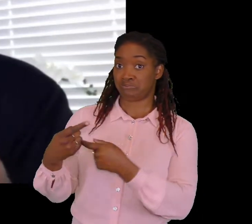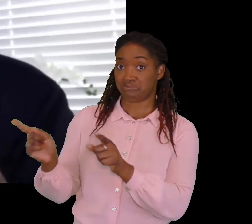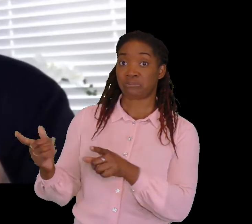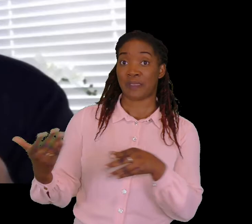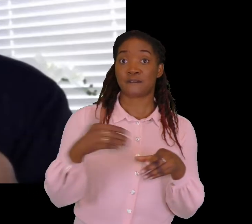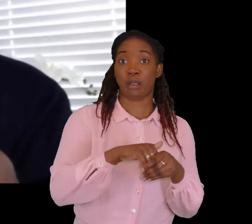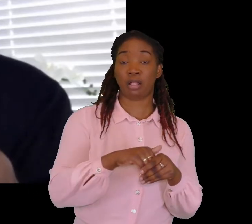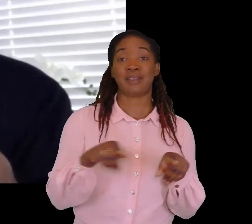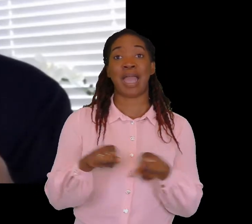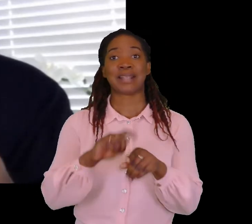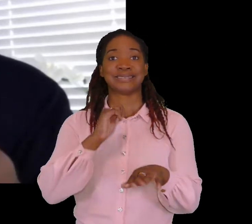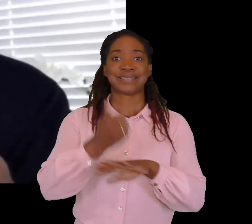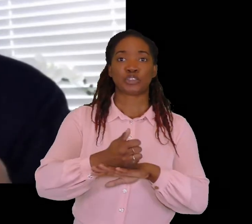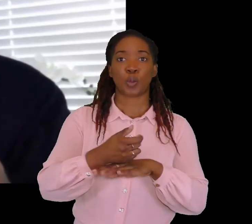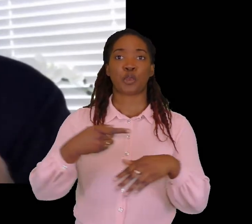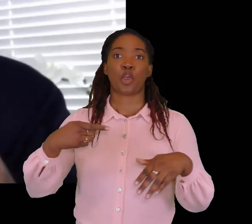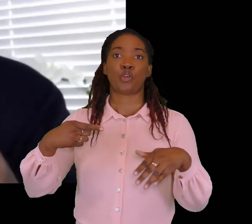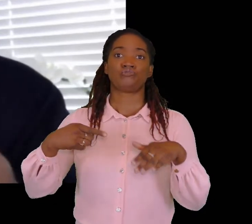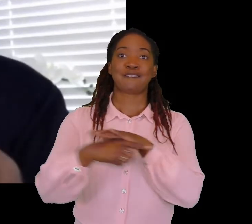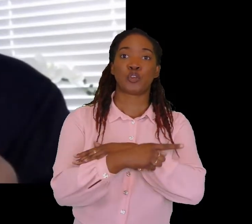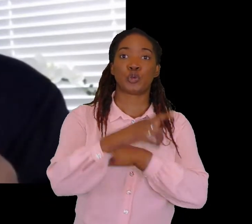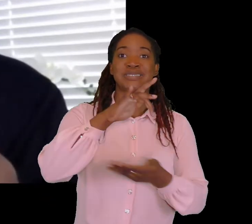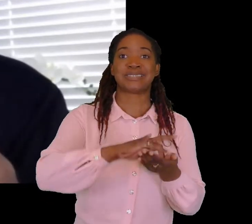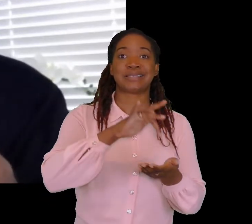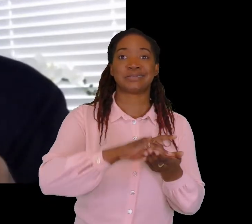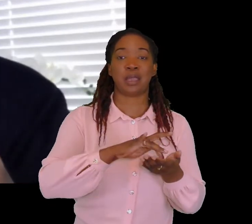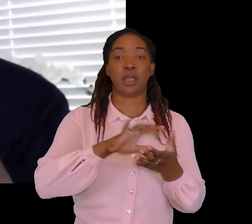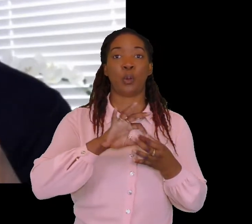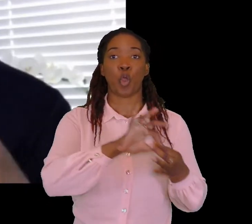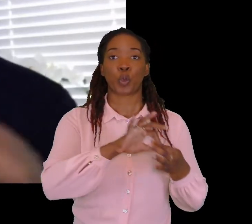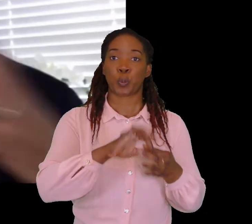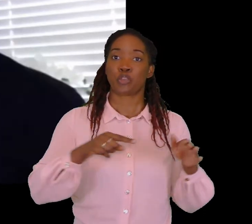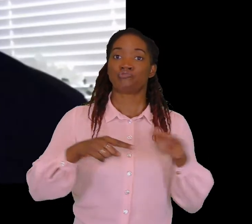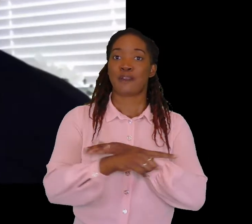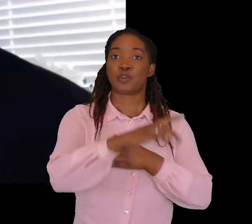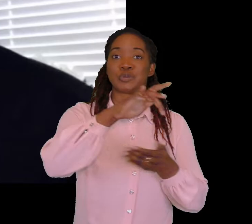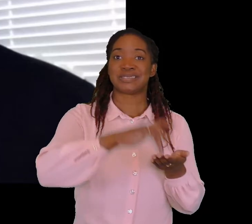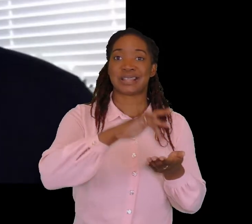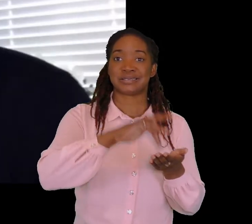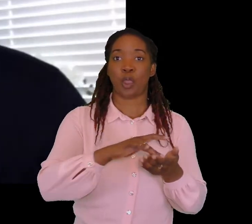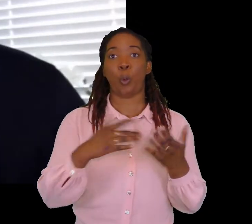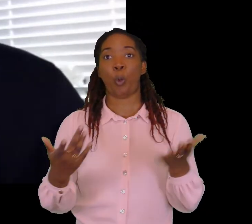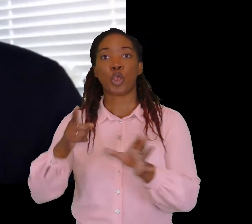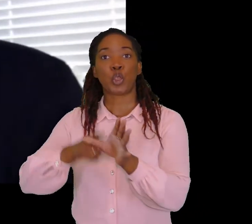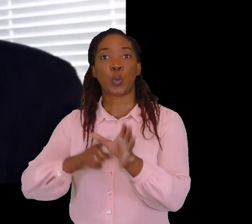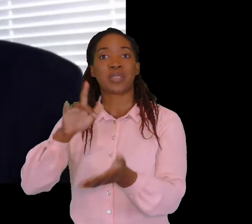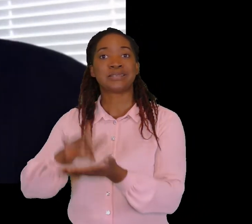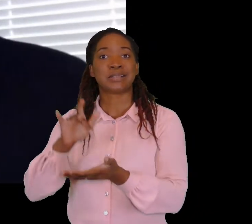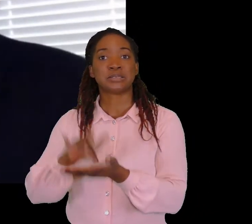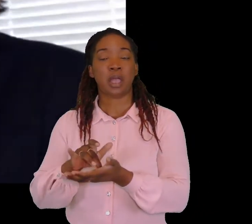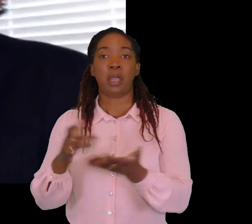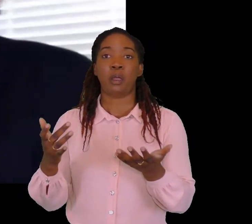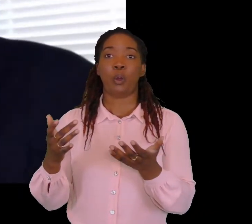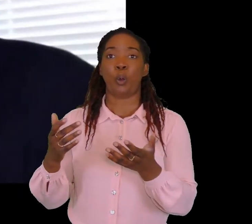in setting up refugees or refuge centers or working with refuge centers. They were sometimes working with youth centers. They were working with